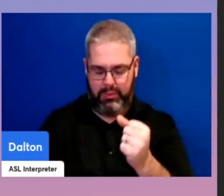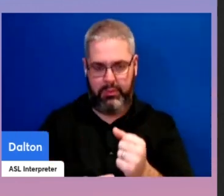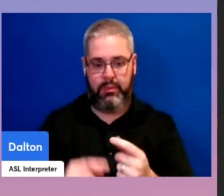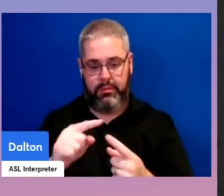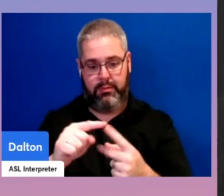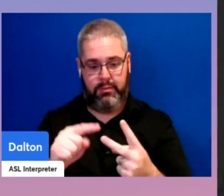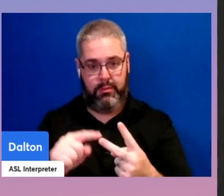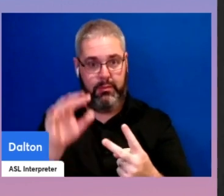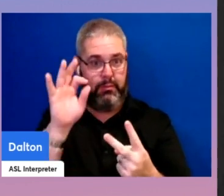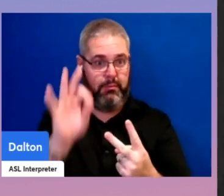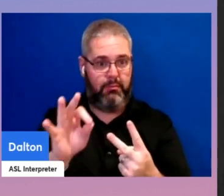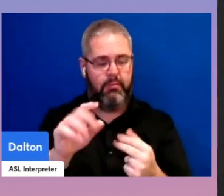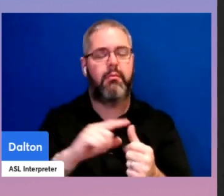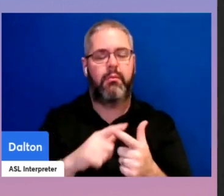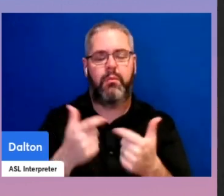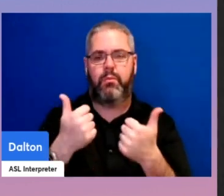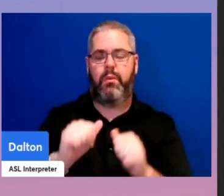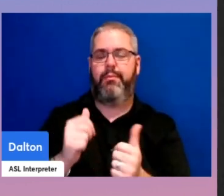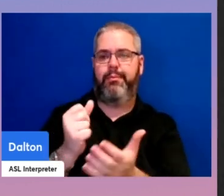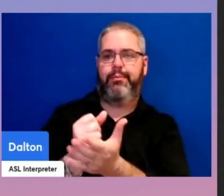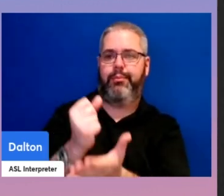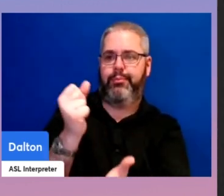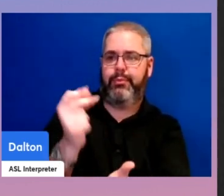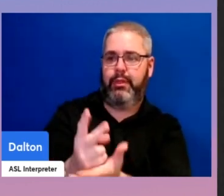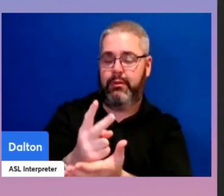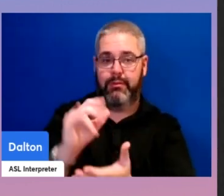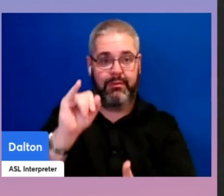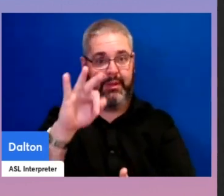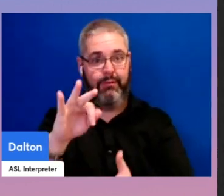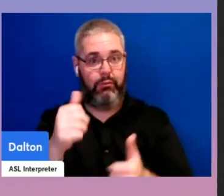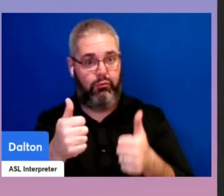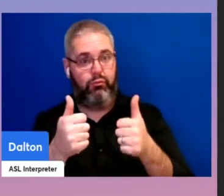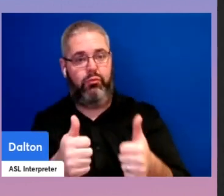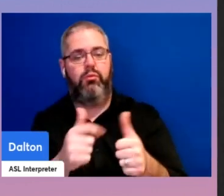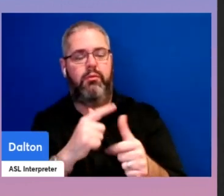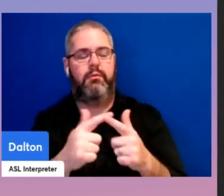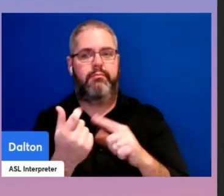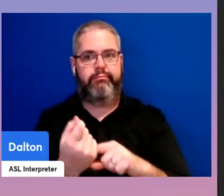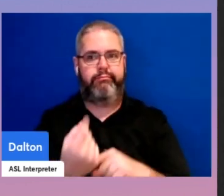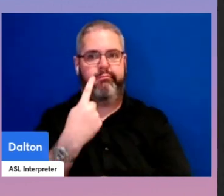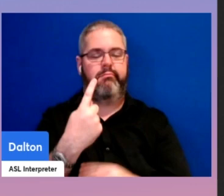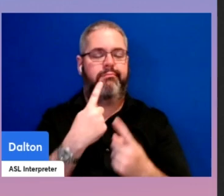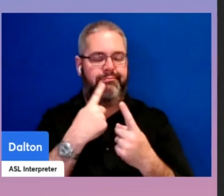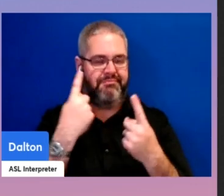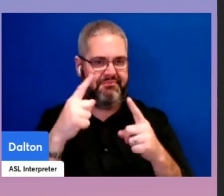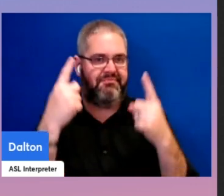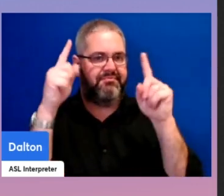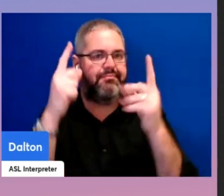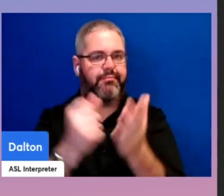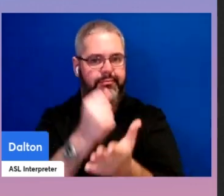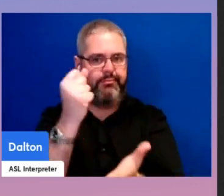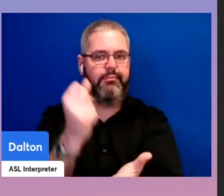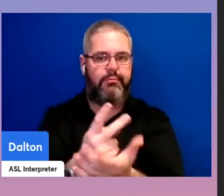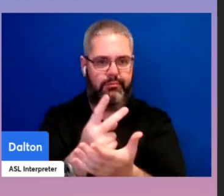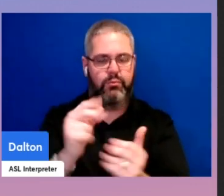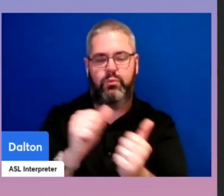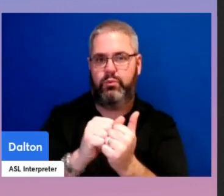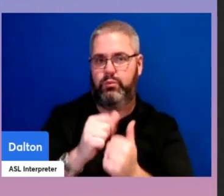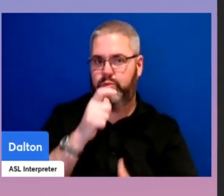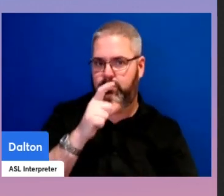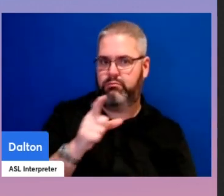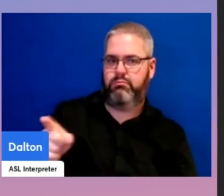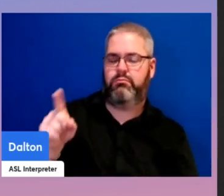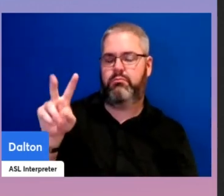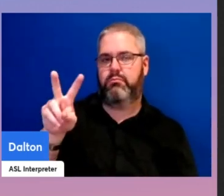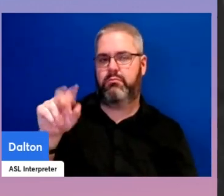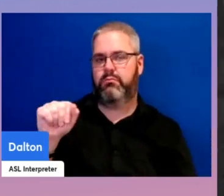to do an authentication, and if all is good, we're going to get back a successfully authenticated with Vault. Now,